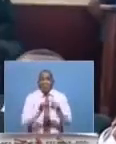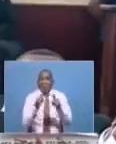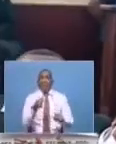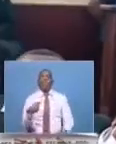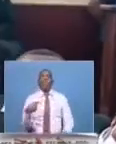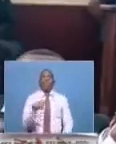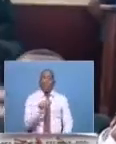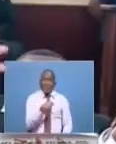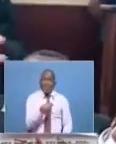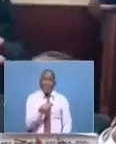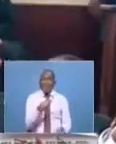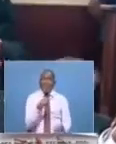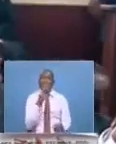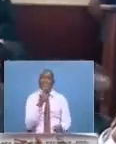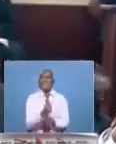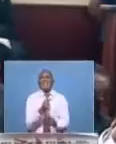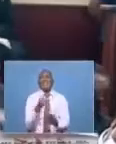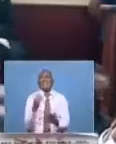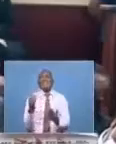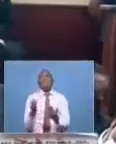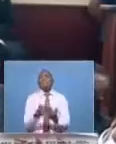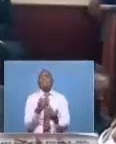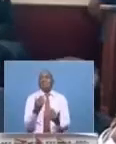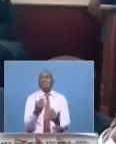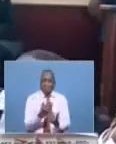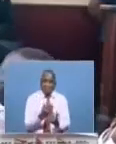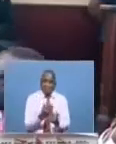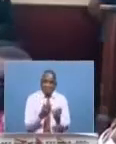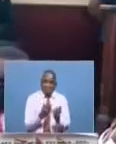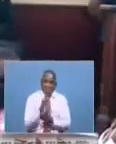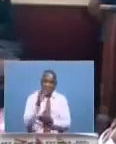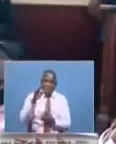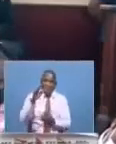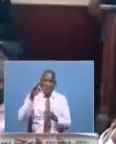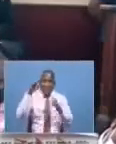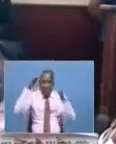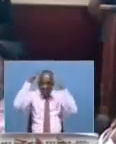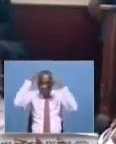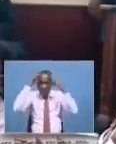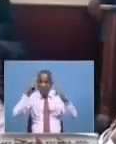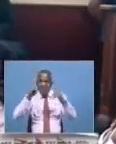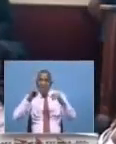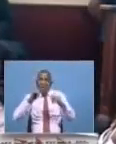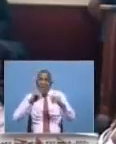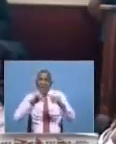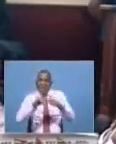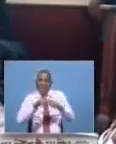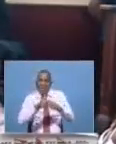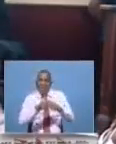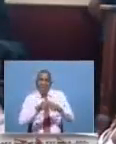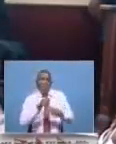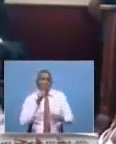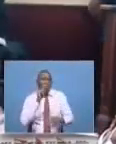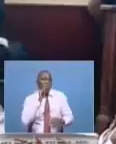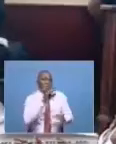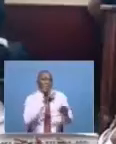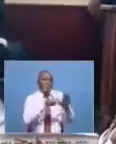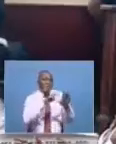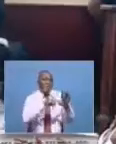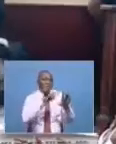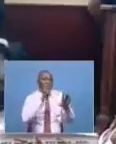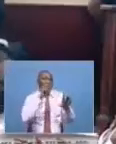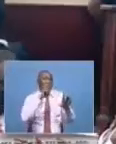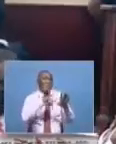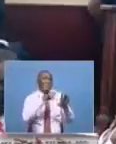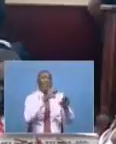are simply putting to your lordships the nature of her responsibilities tied